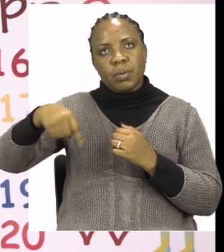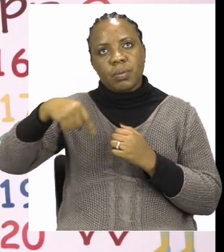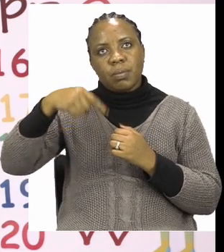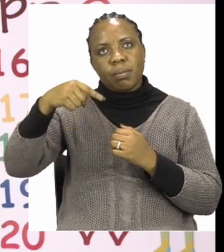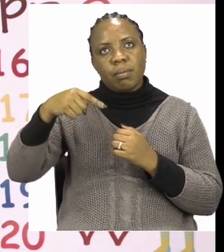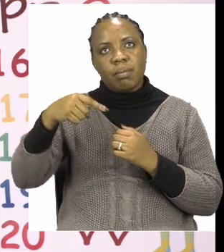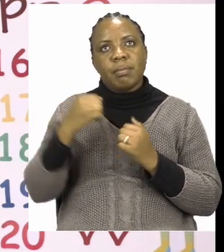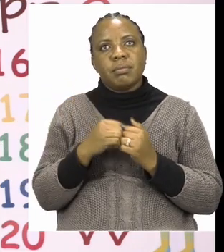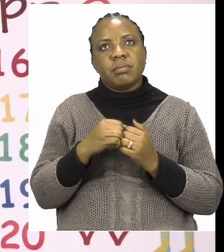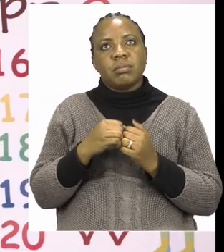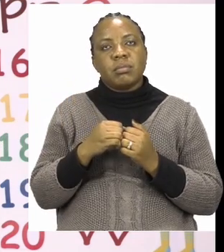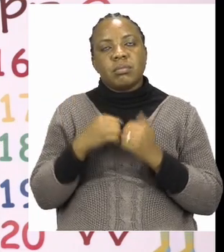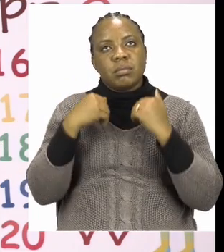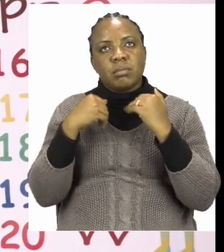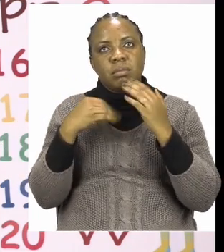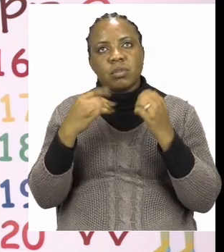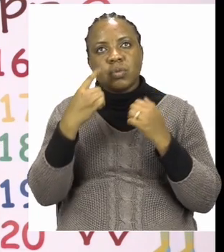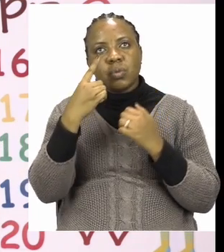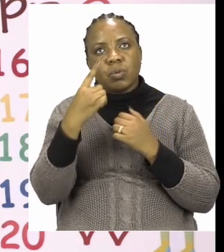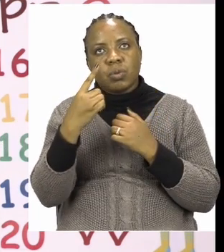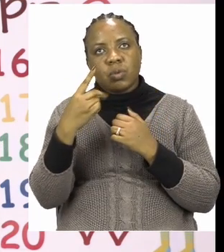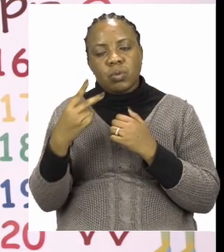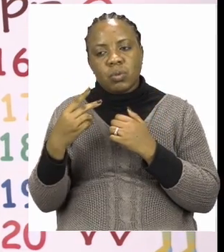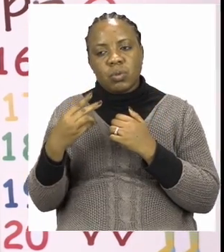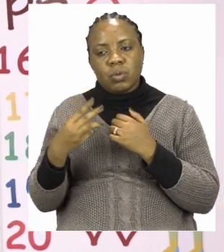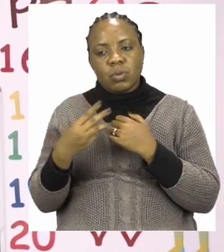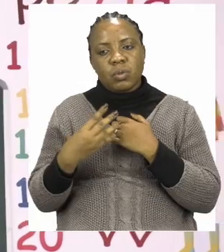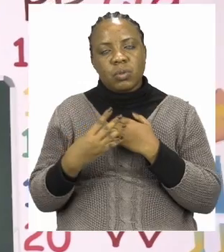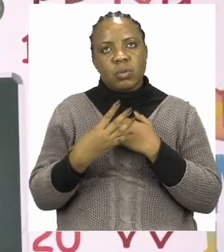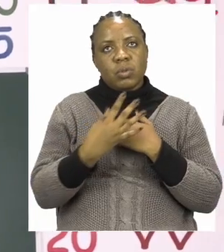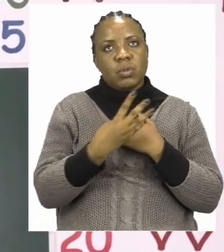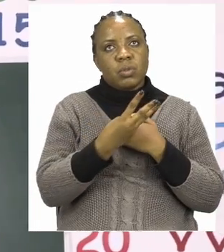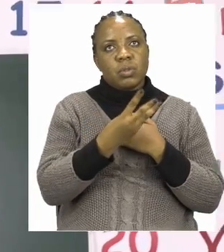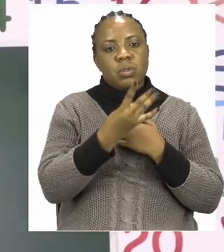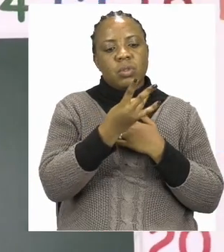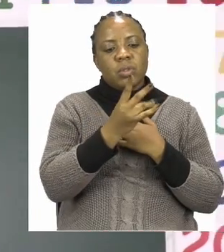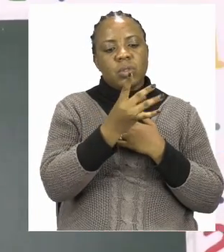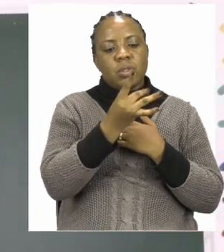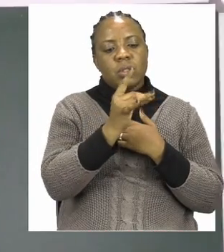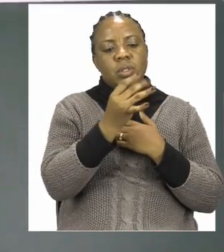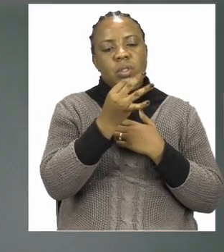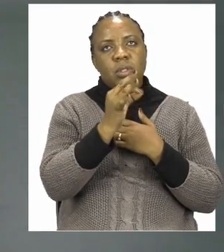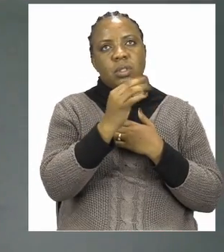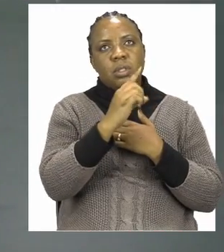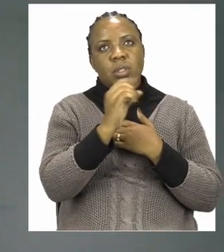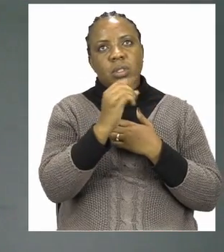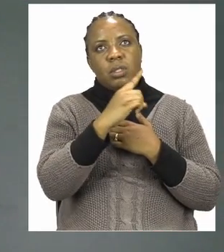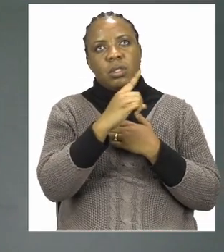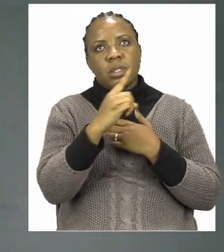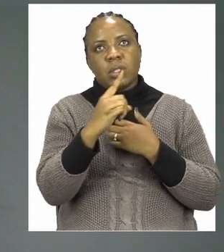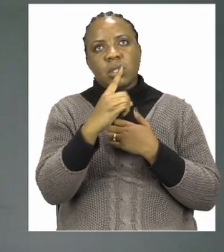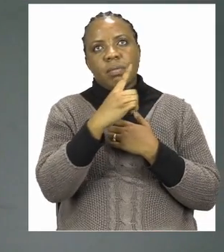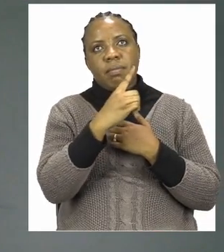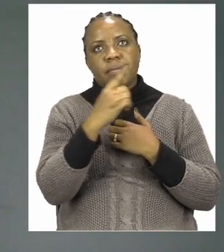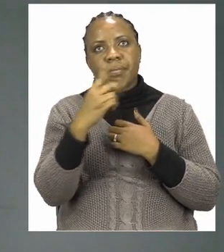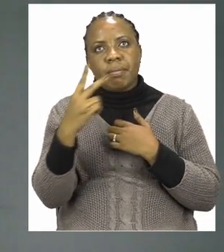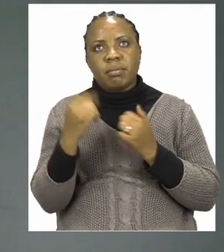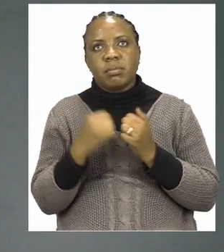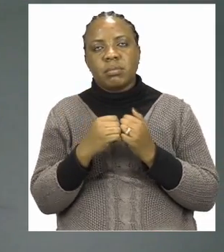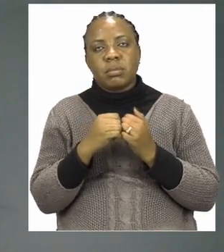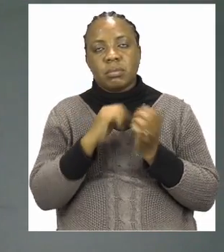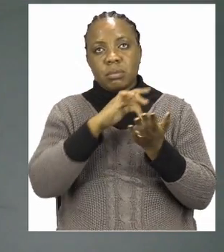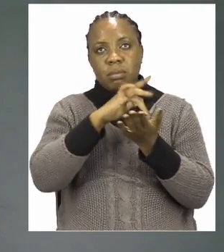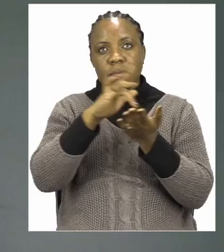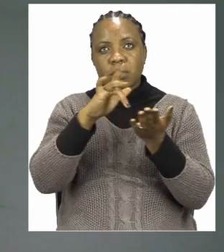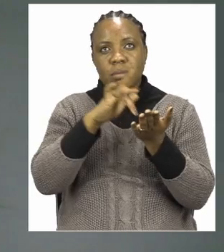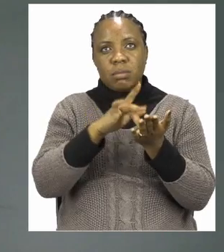ends at 12. In the middle of that wheel, I also have 3 times. So if we